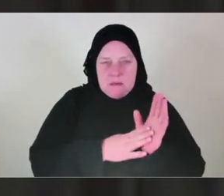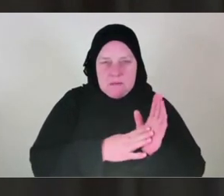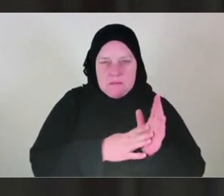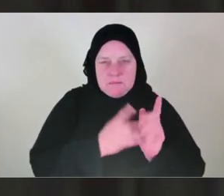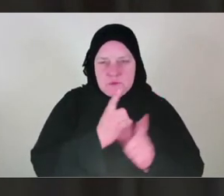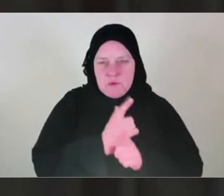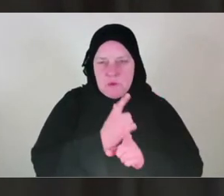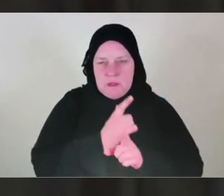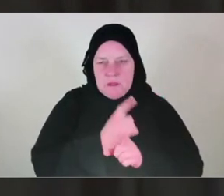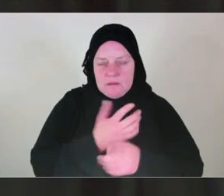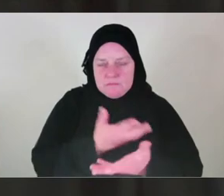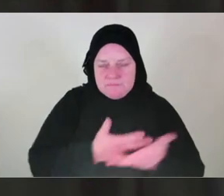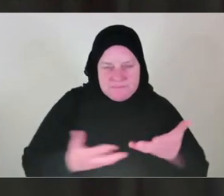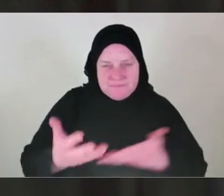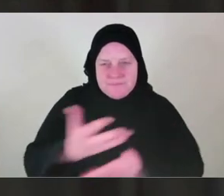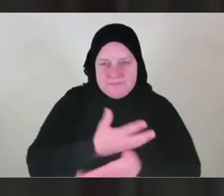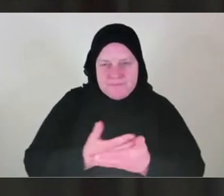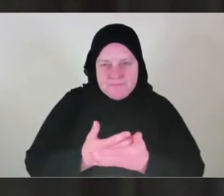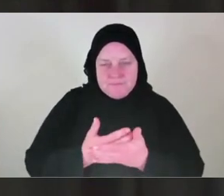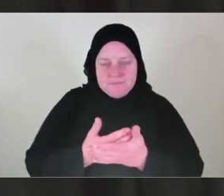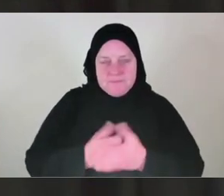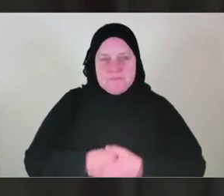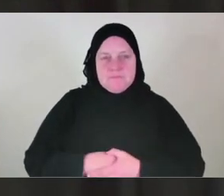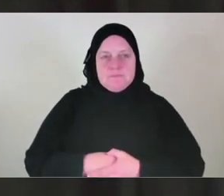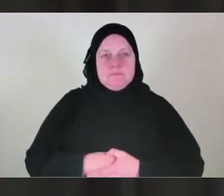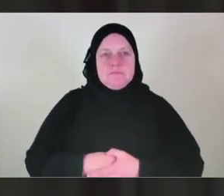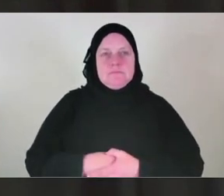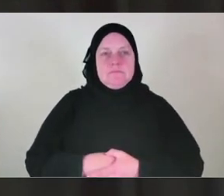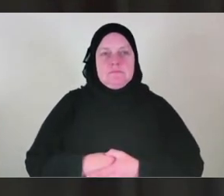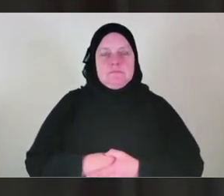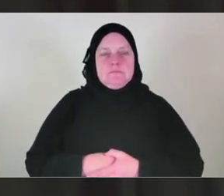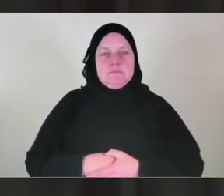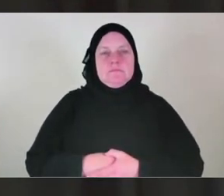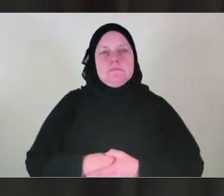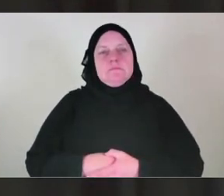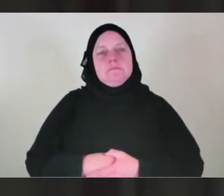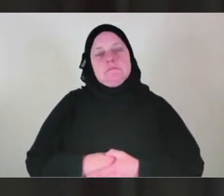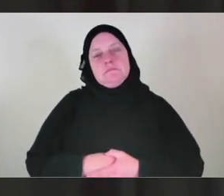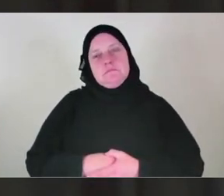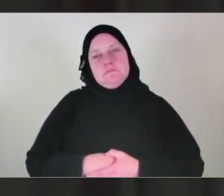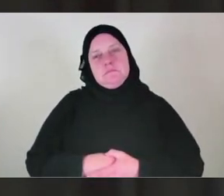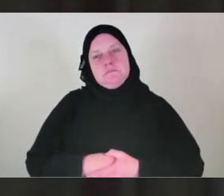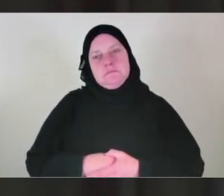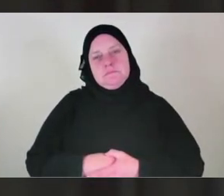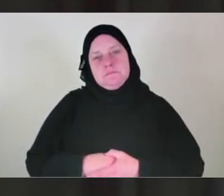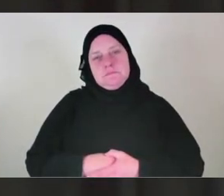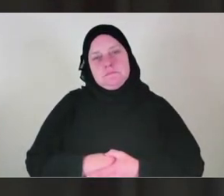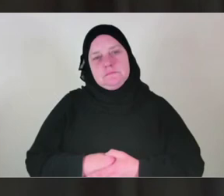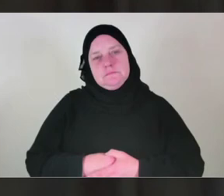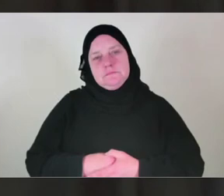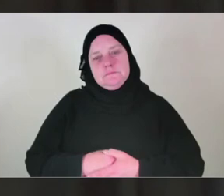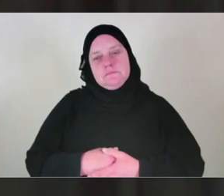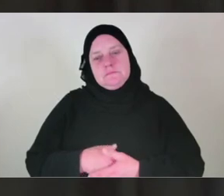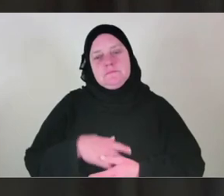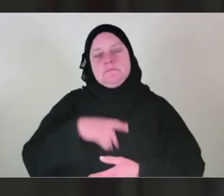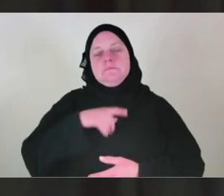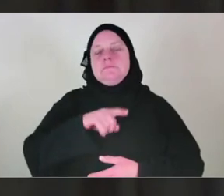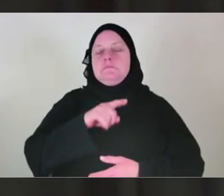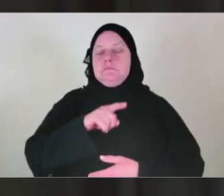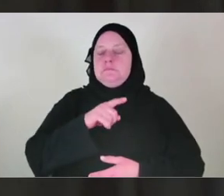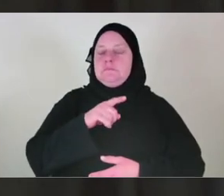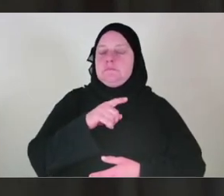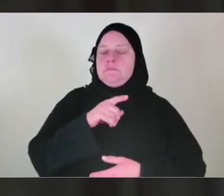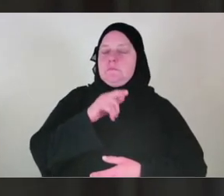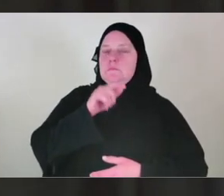was. He was a person that was a mutakallim. He was a judge, a mutakallim. He was a